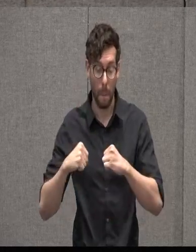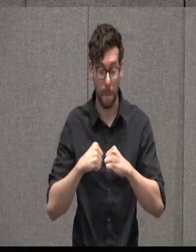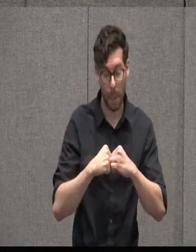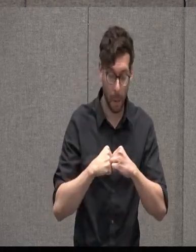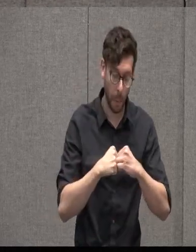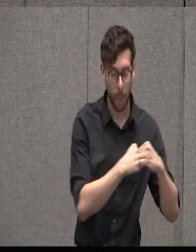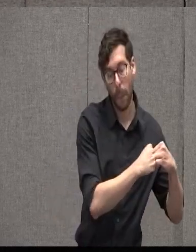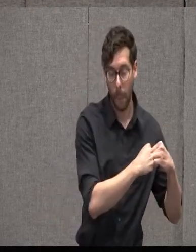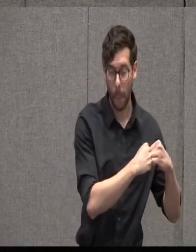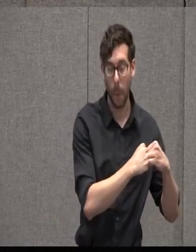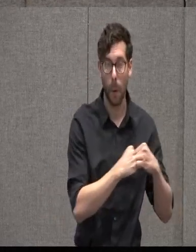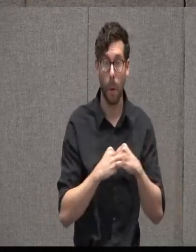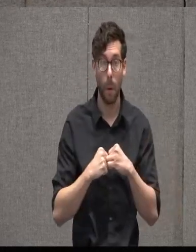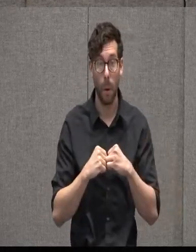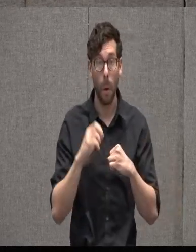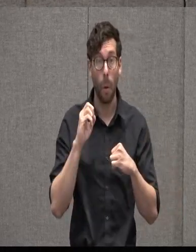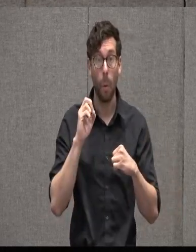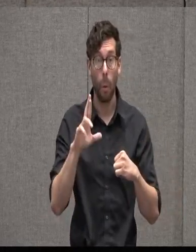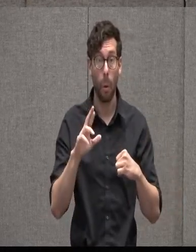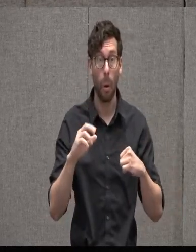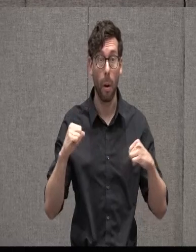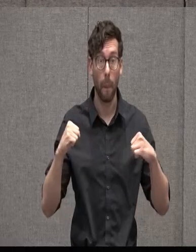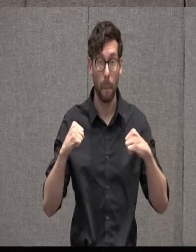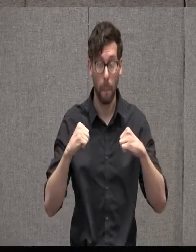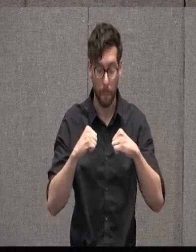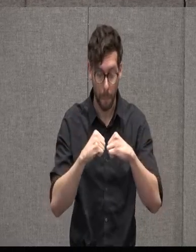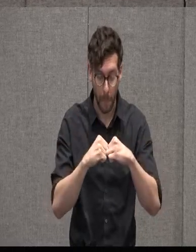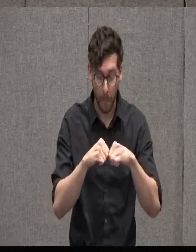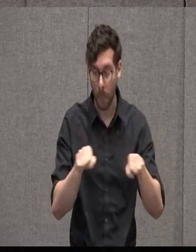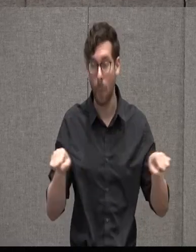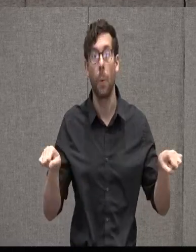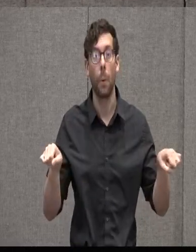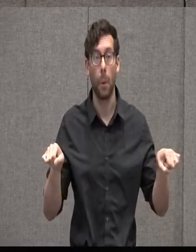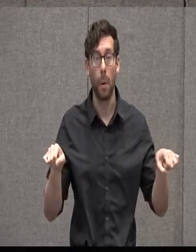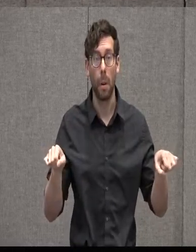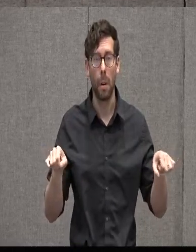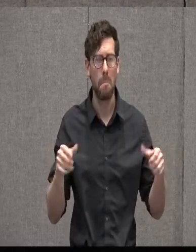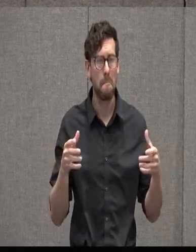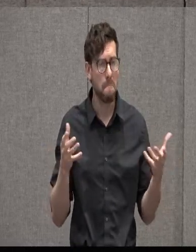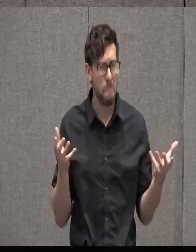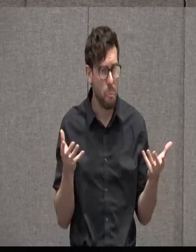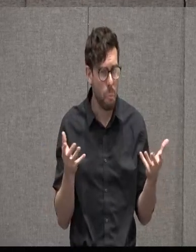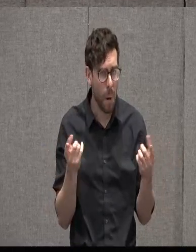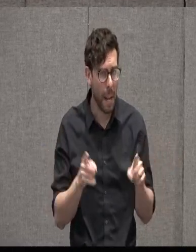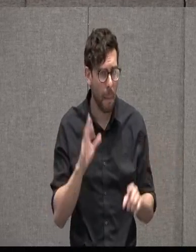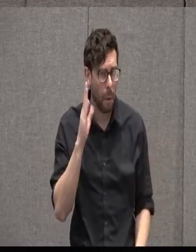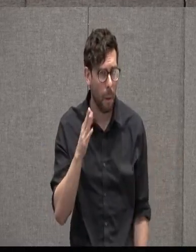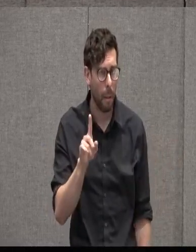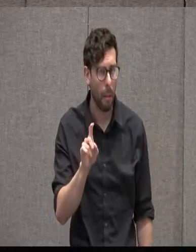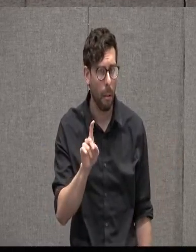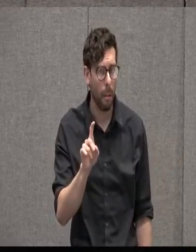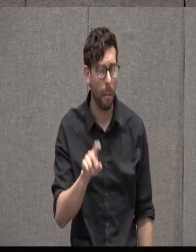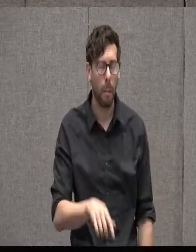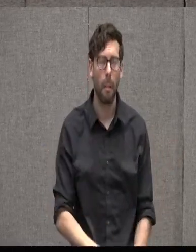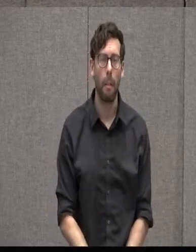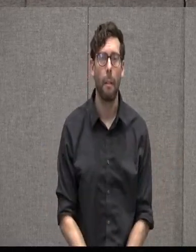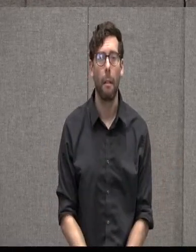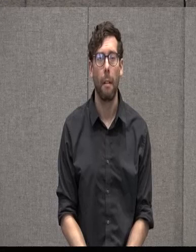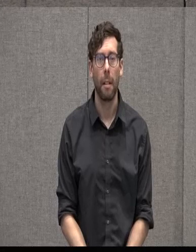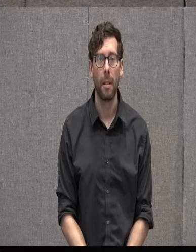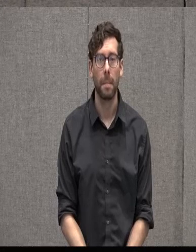stop. One could push the other in the opposite direction. They could come together and